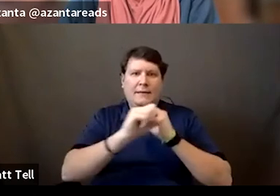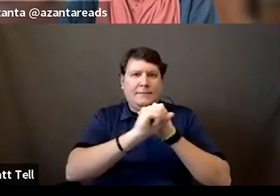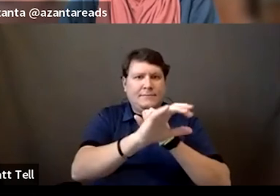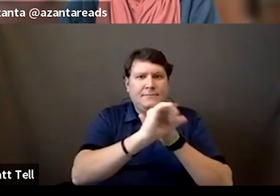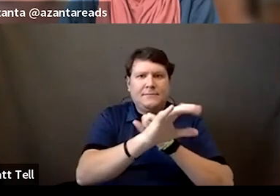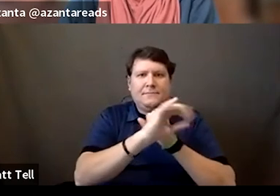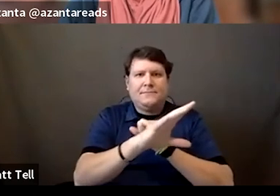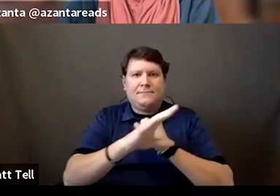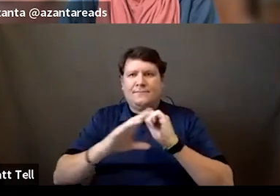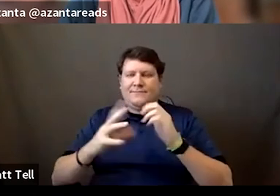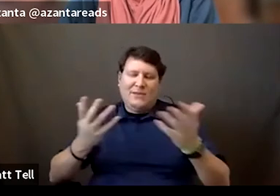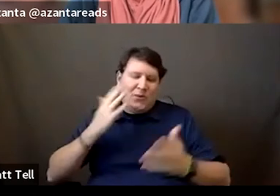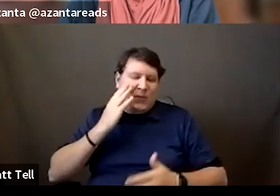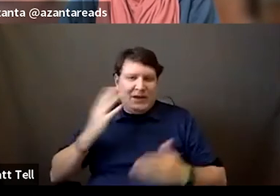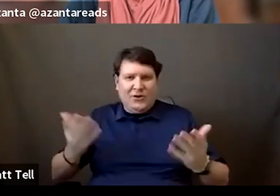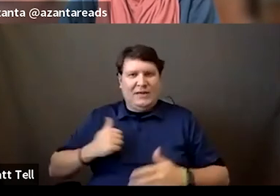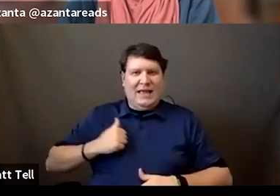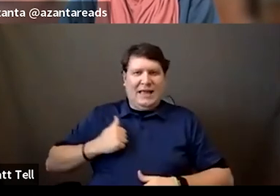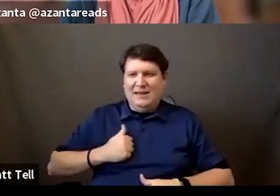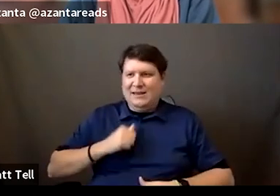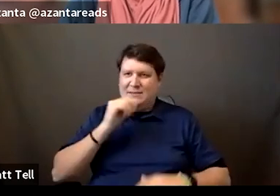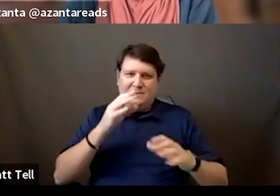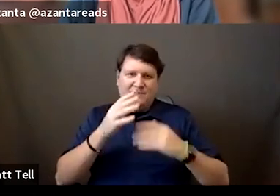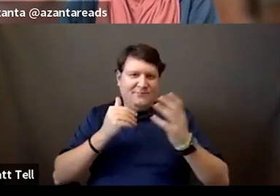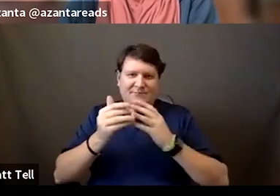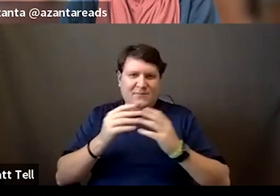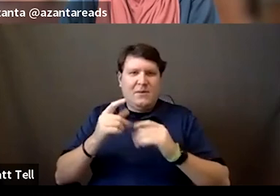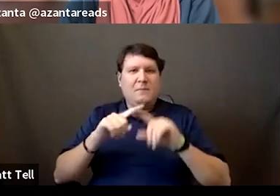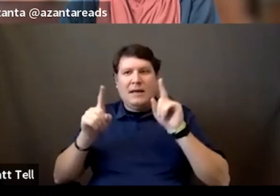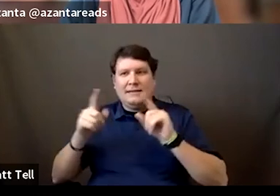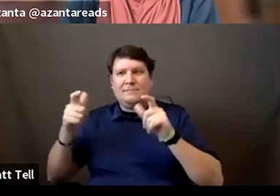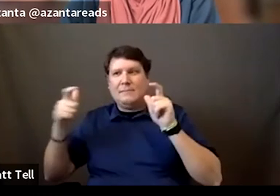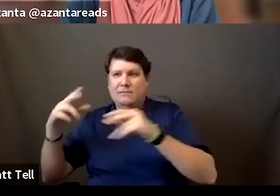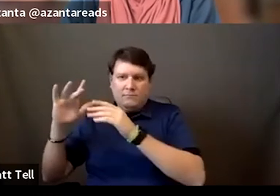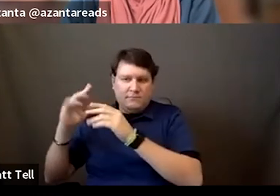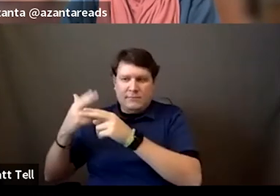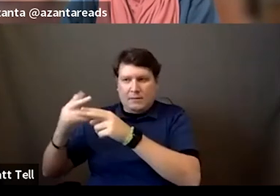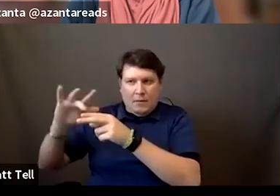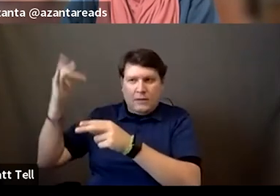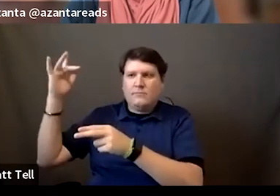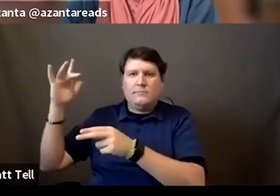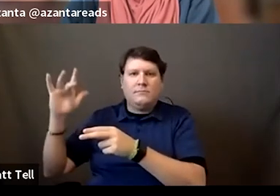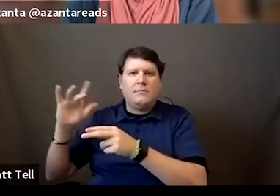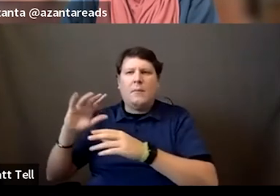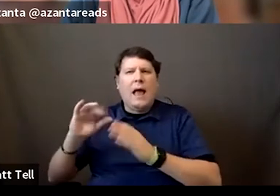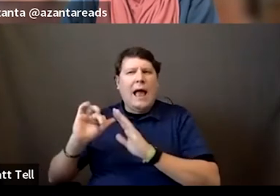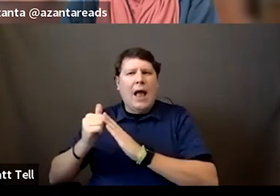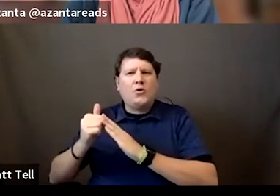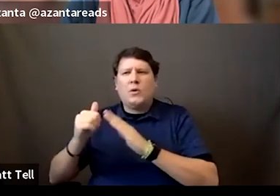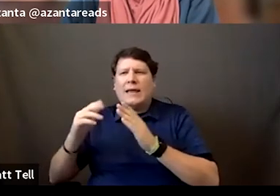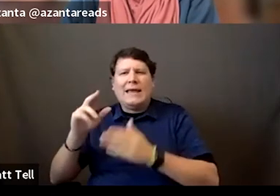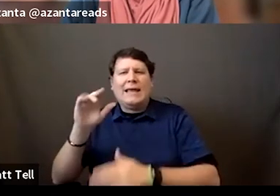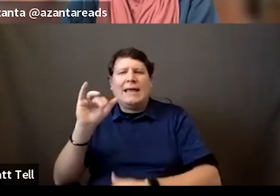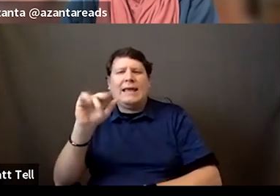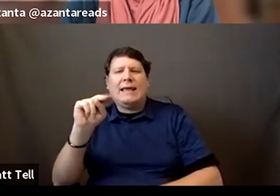really matter anyway, but yeah, the big name authors, for example, but how can small indie presses best